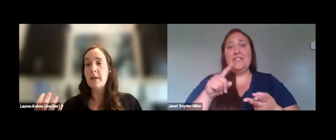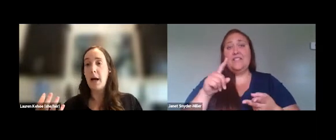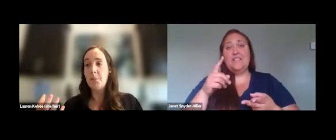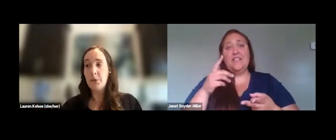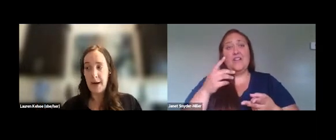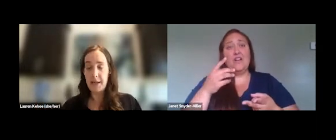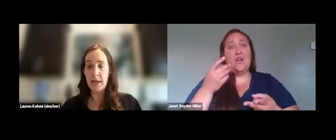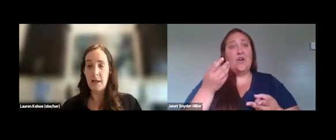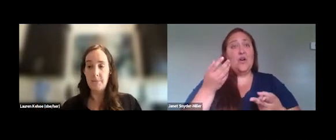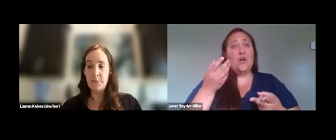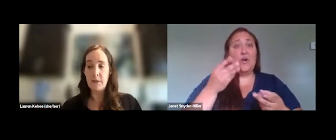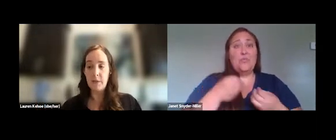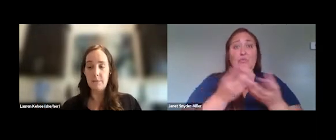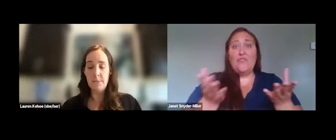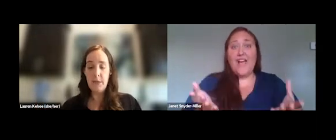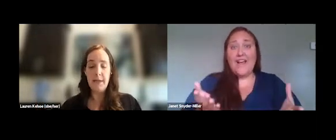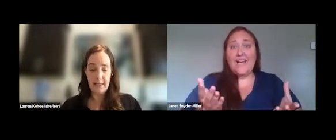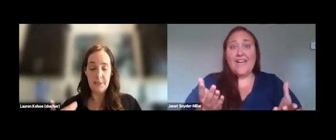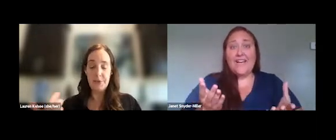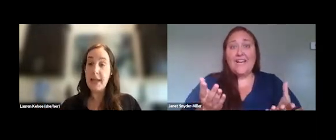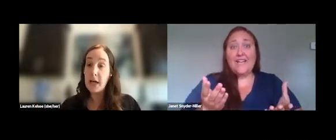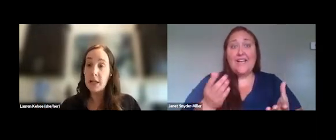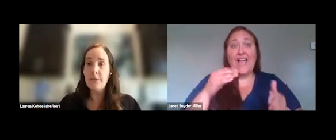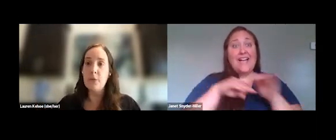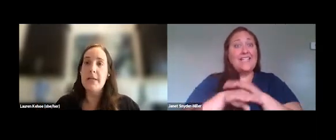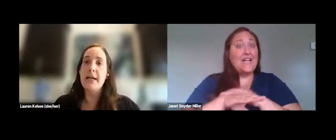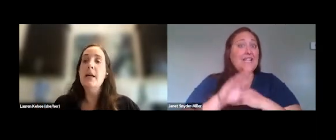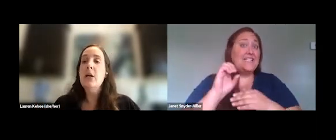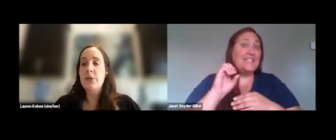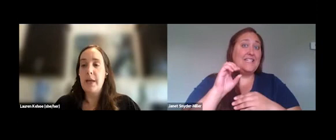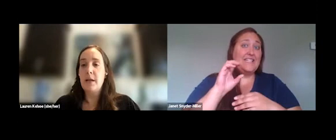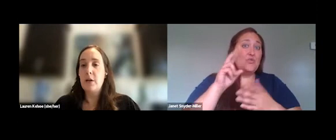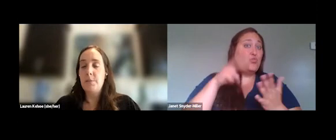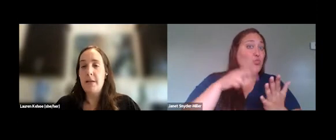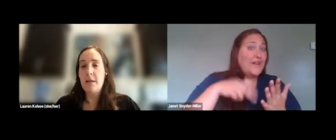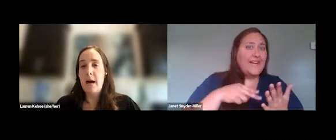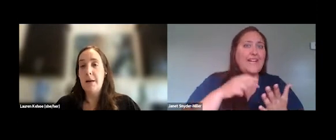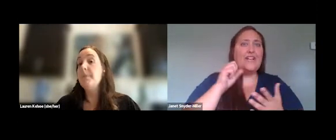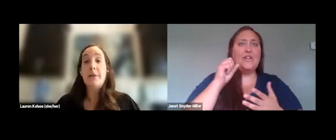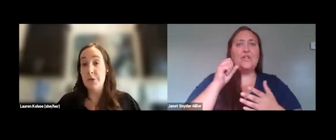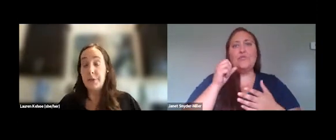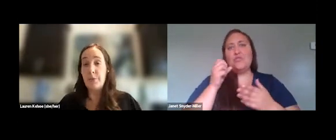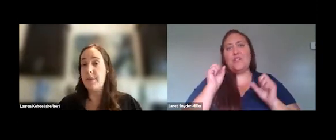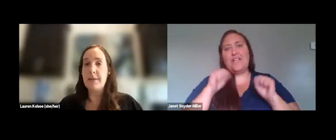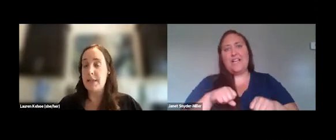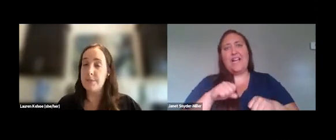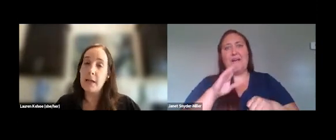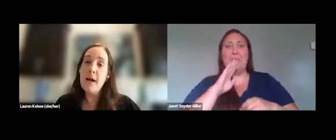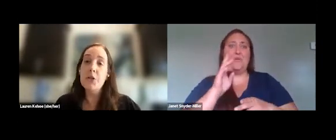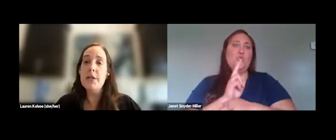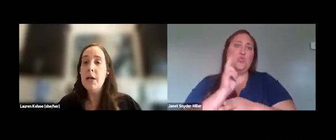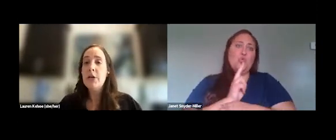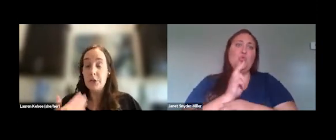or providing an accessible scan of a reading so that it could be used with